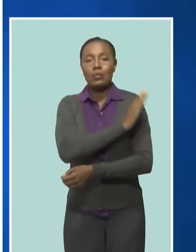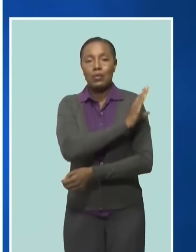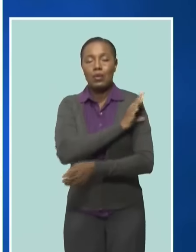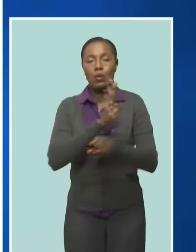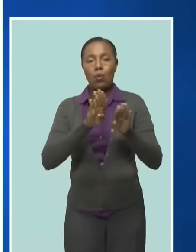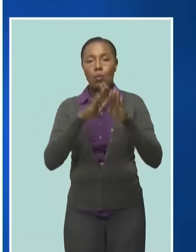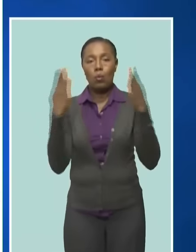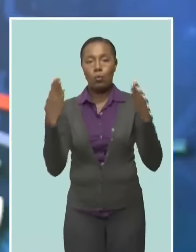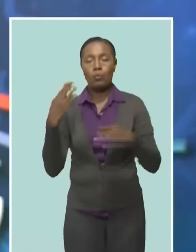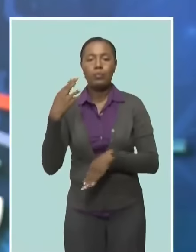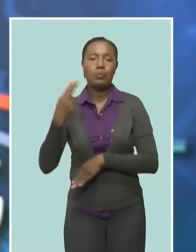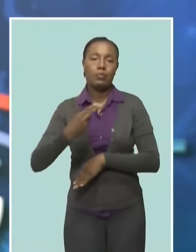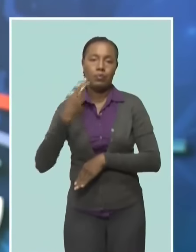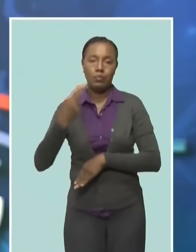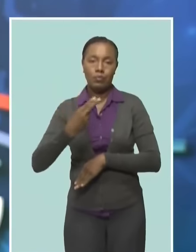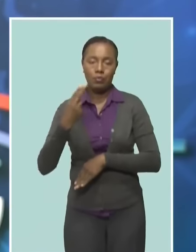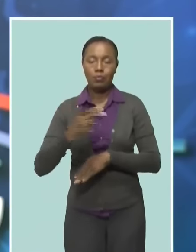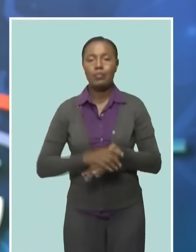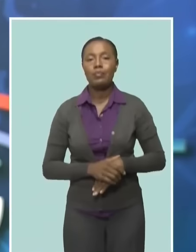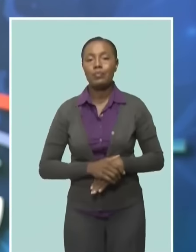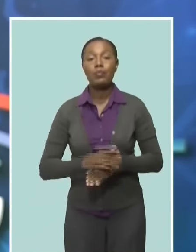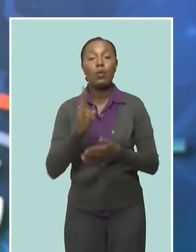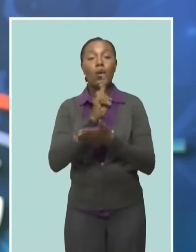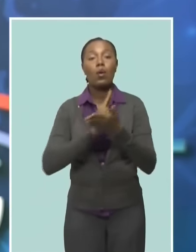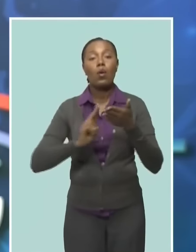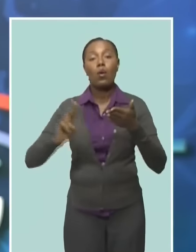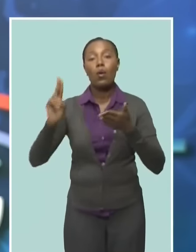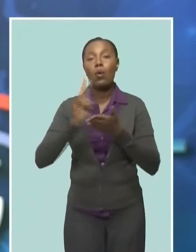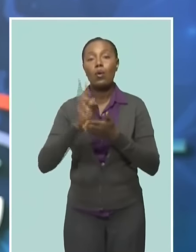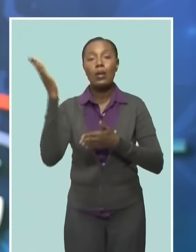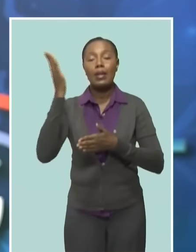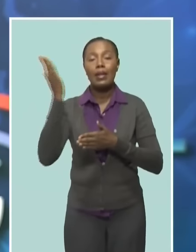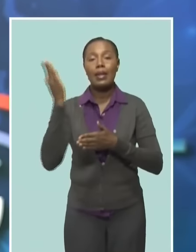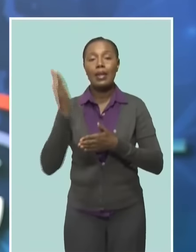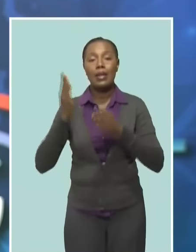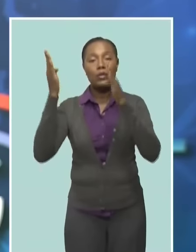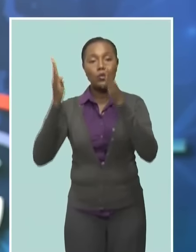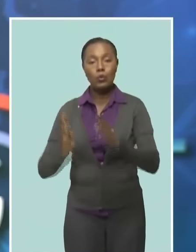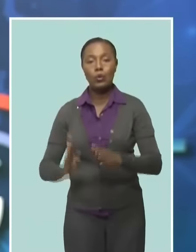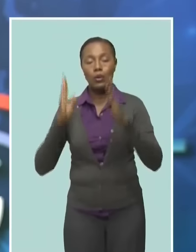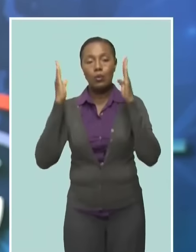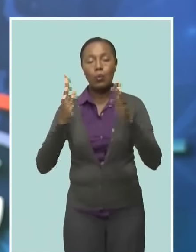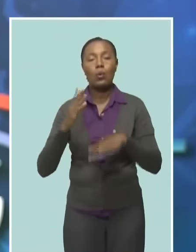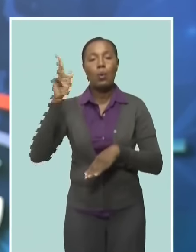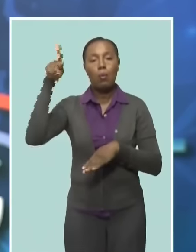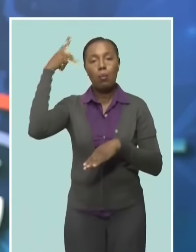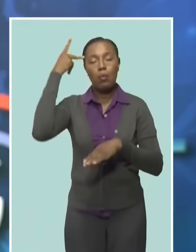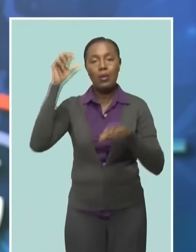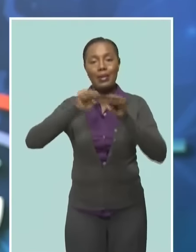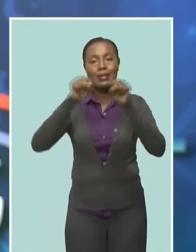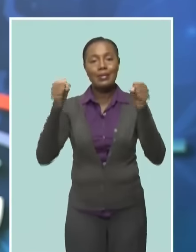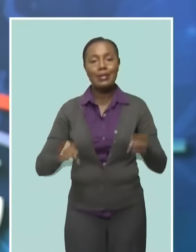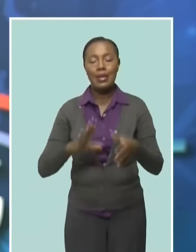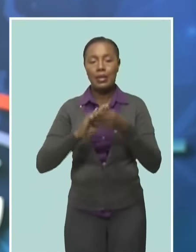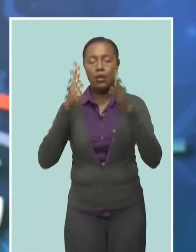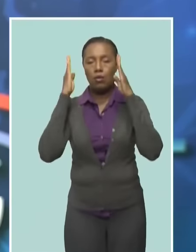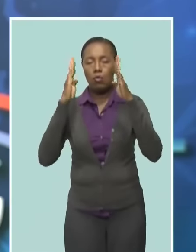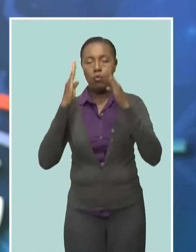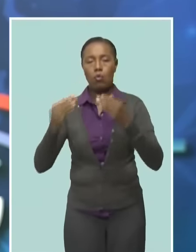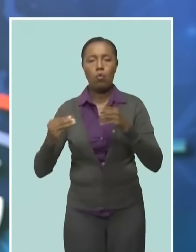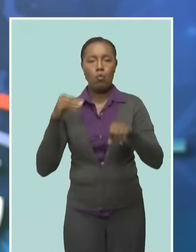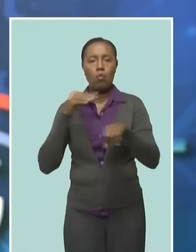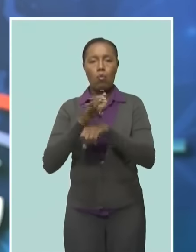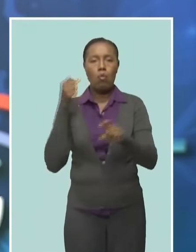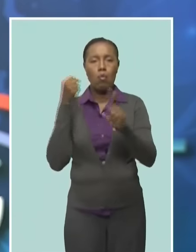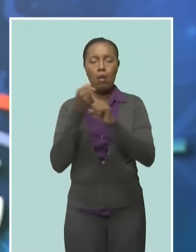Thursday. A University of the West Indies lecturer on political science is concerned about the impact of Donald Trump's